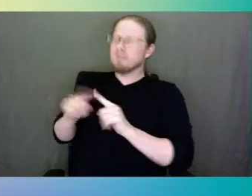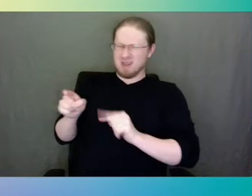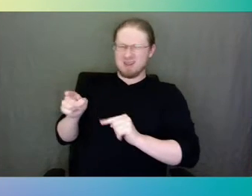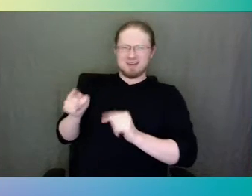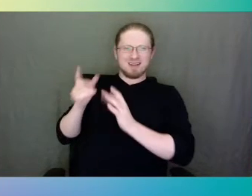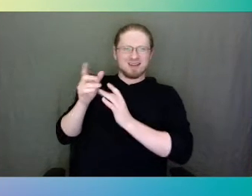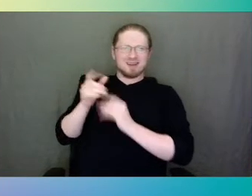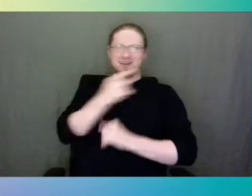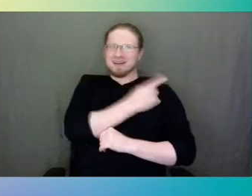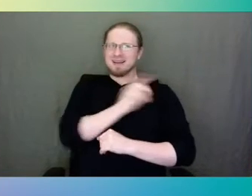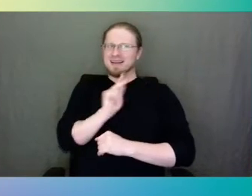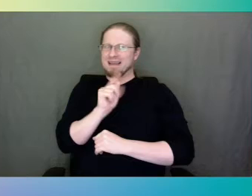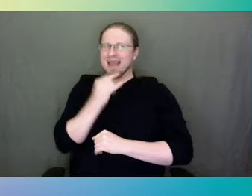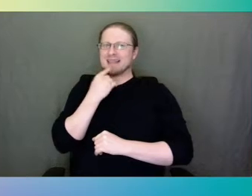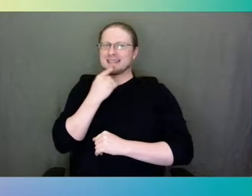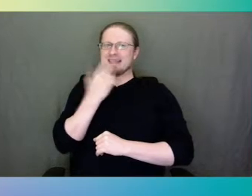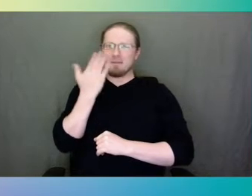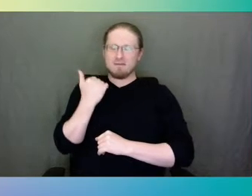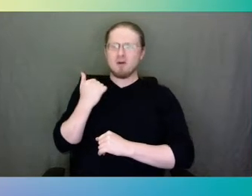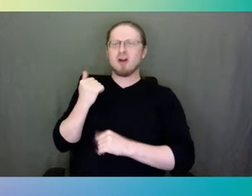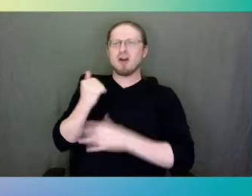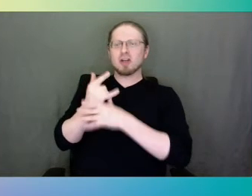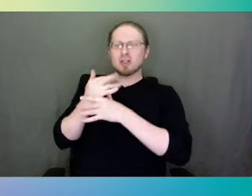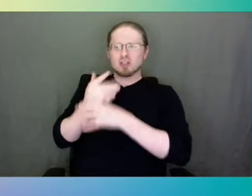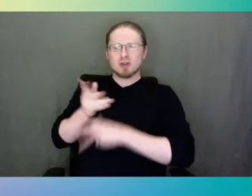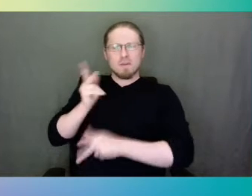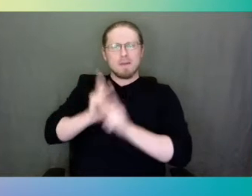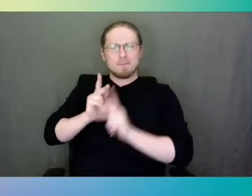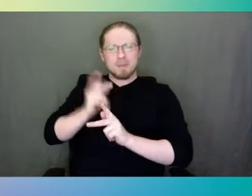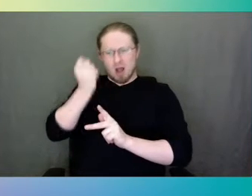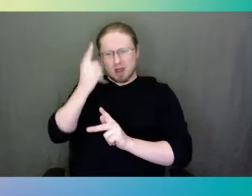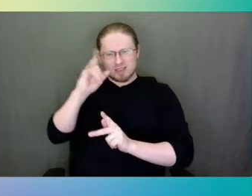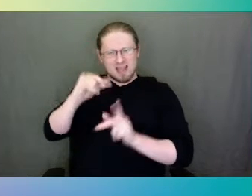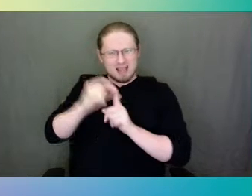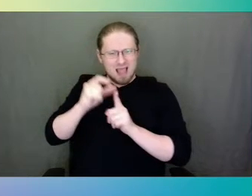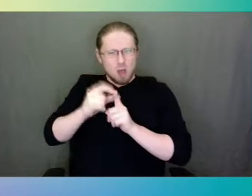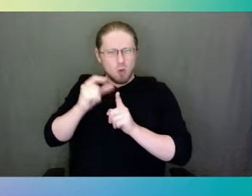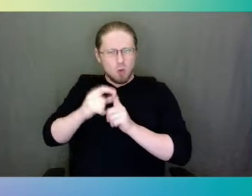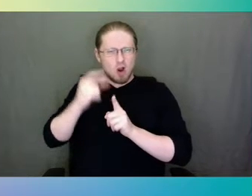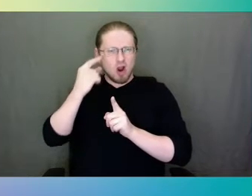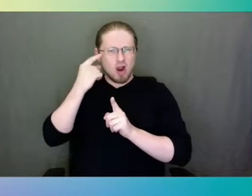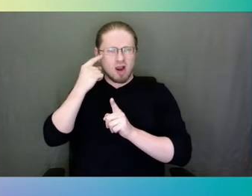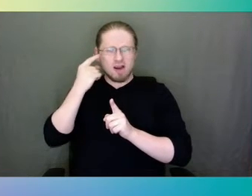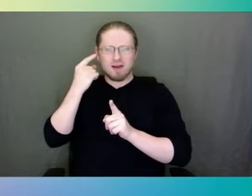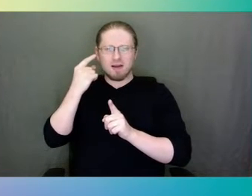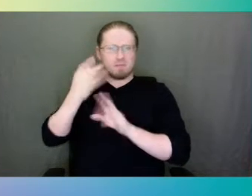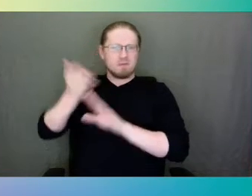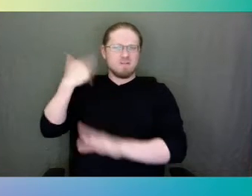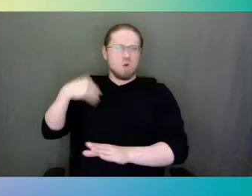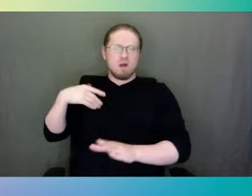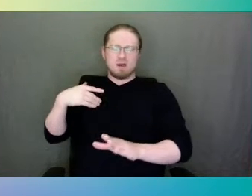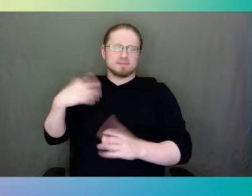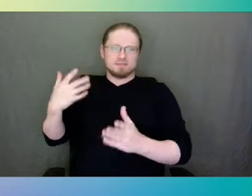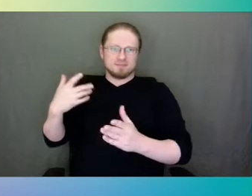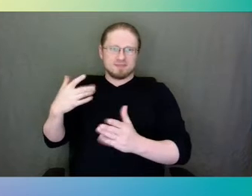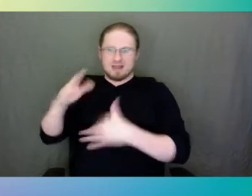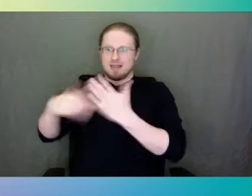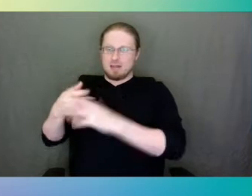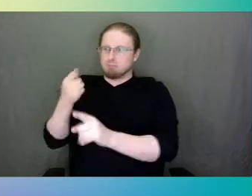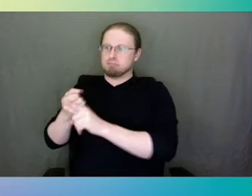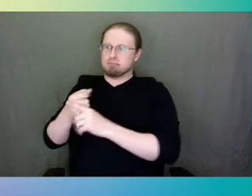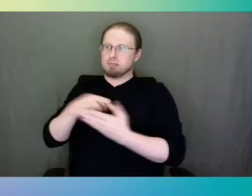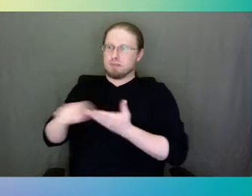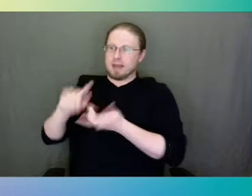term homosexual from all of their studies on human sexuality. The next version we see here is in